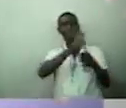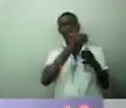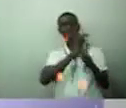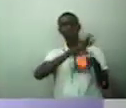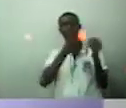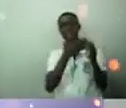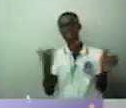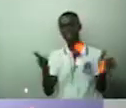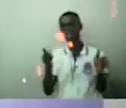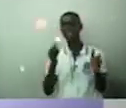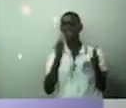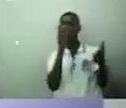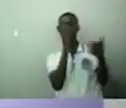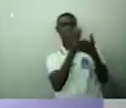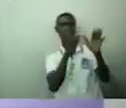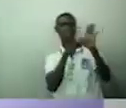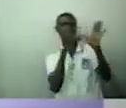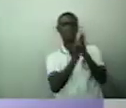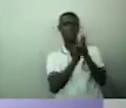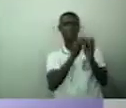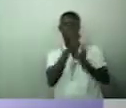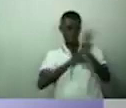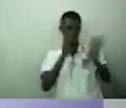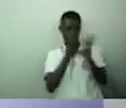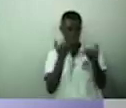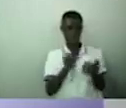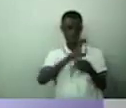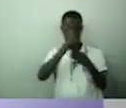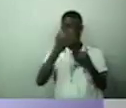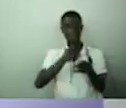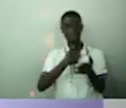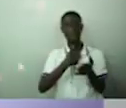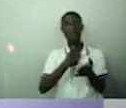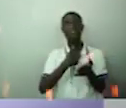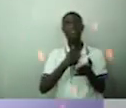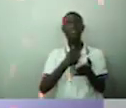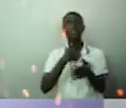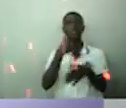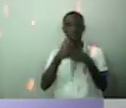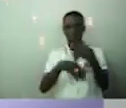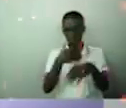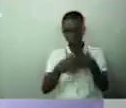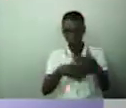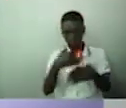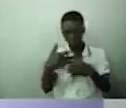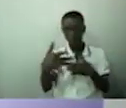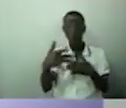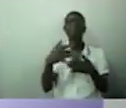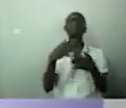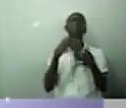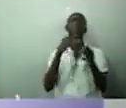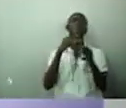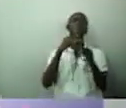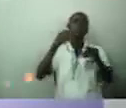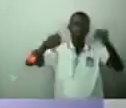the world has an end and that the end of the day, sin will be dealt with and there will be